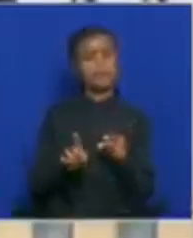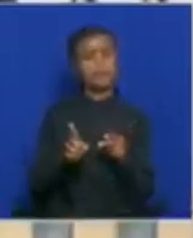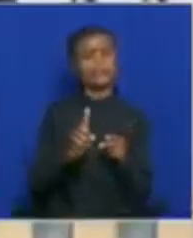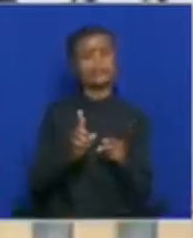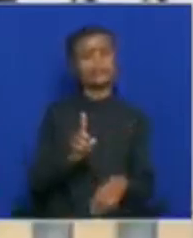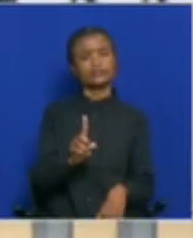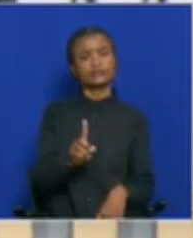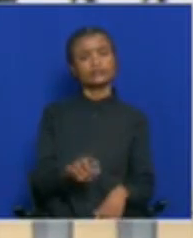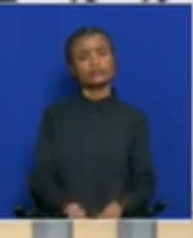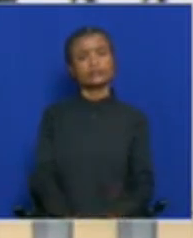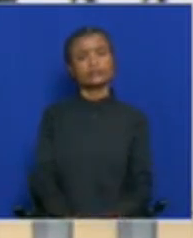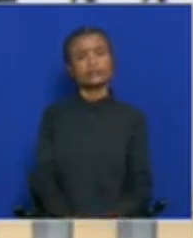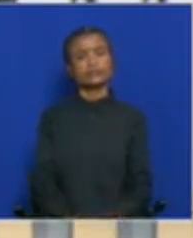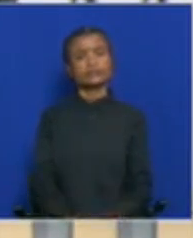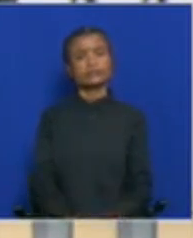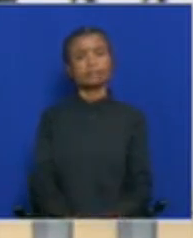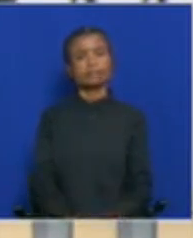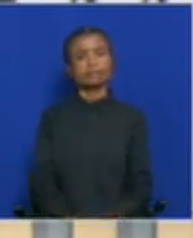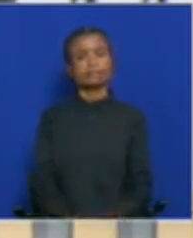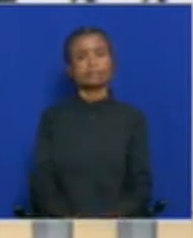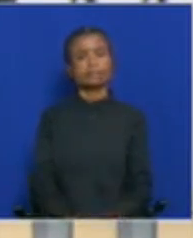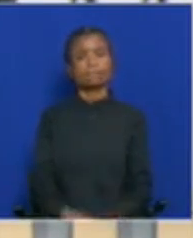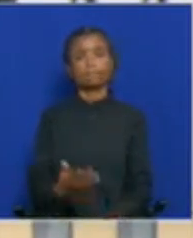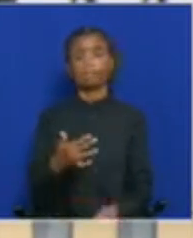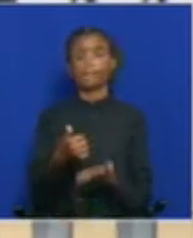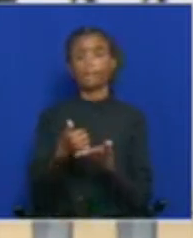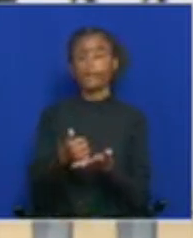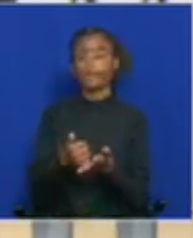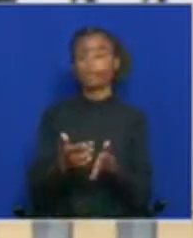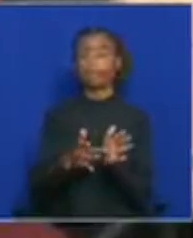And just to assist, it's at page...